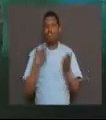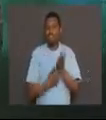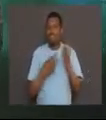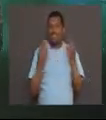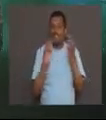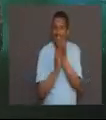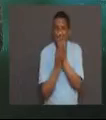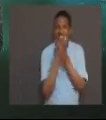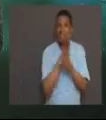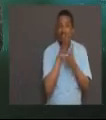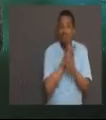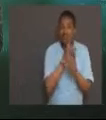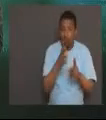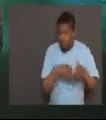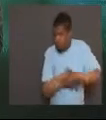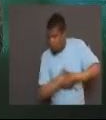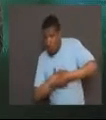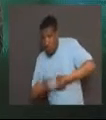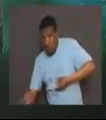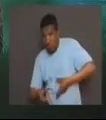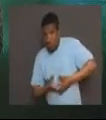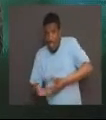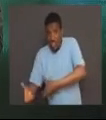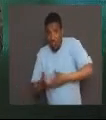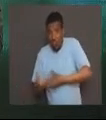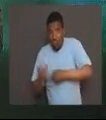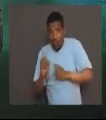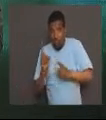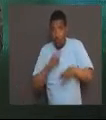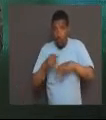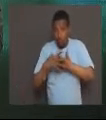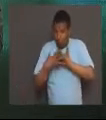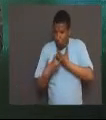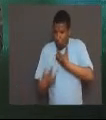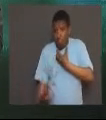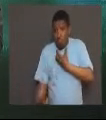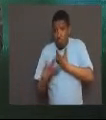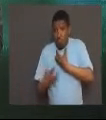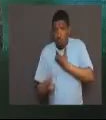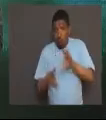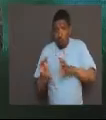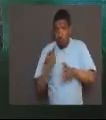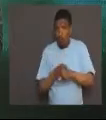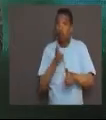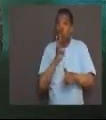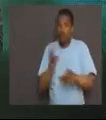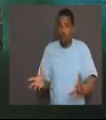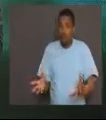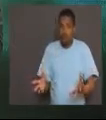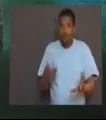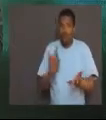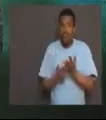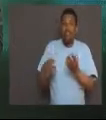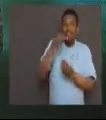Untreated sewage can sometimes filter into supplies of drinking water,